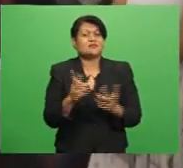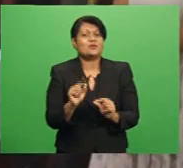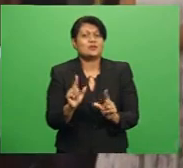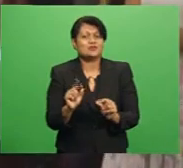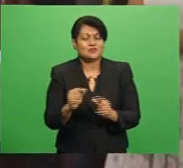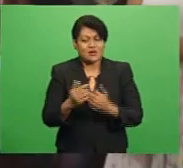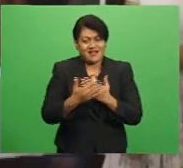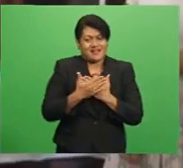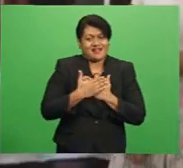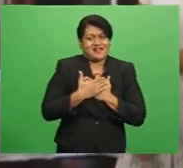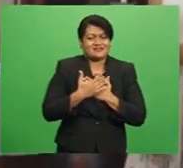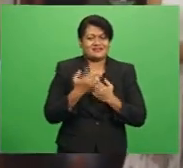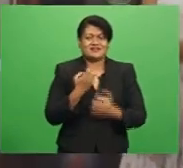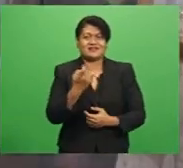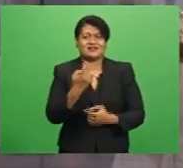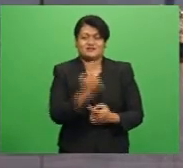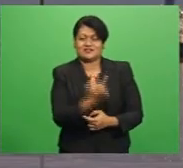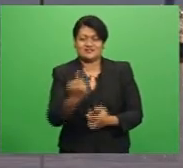for one another.